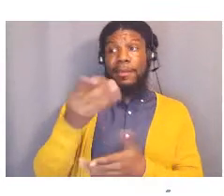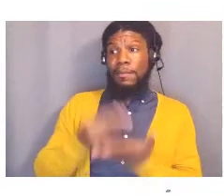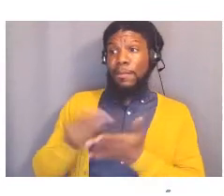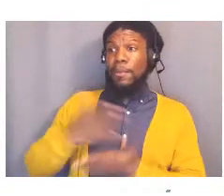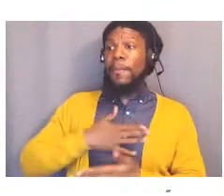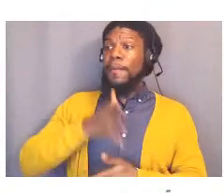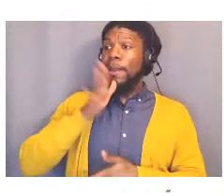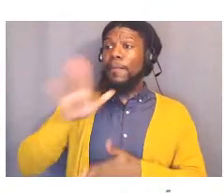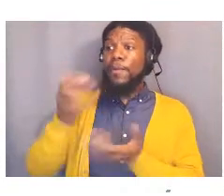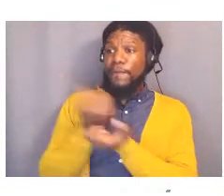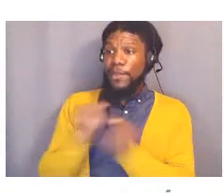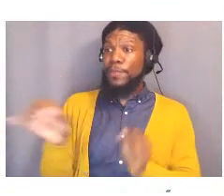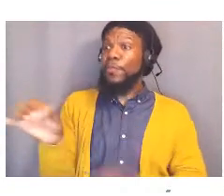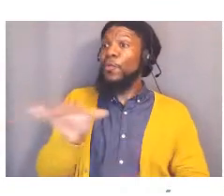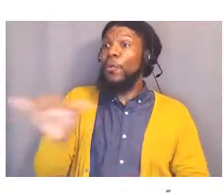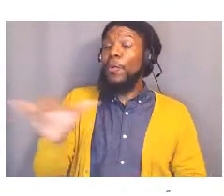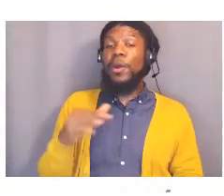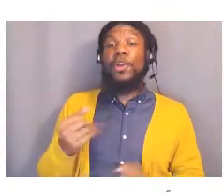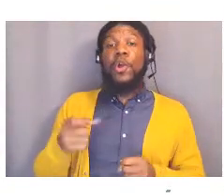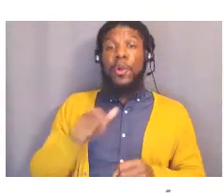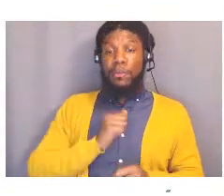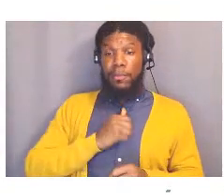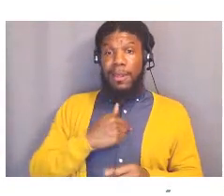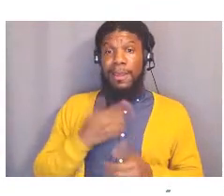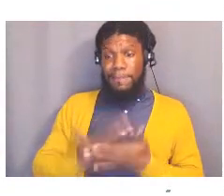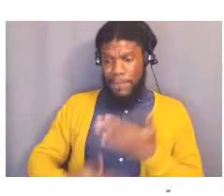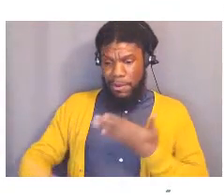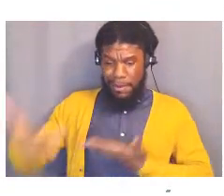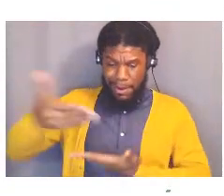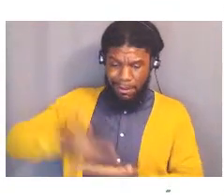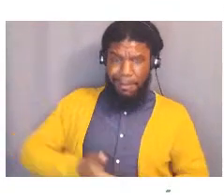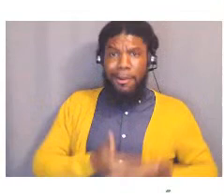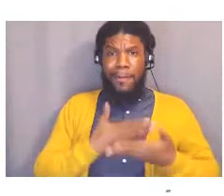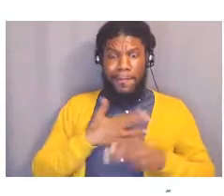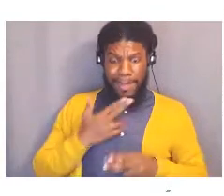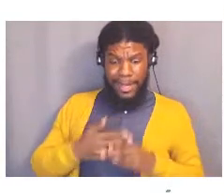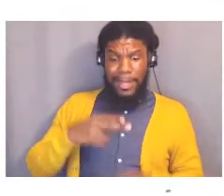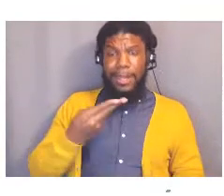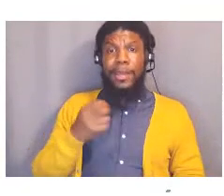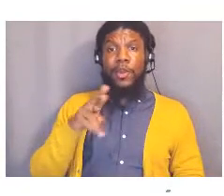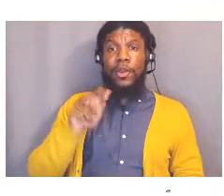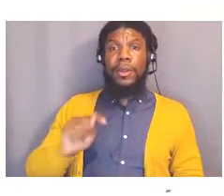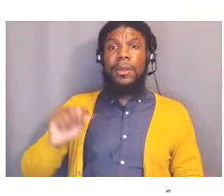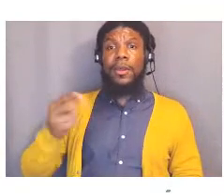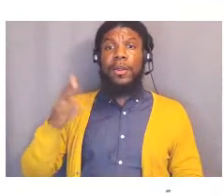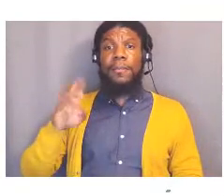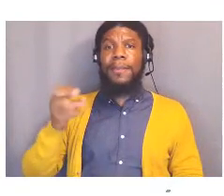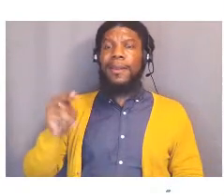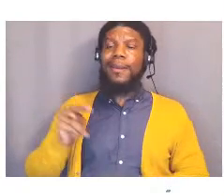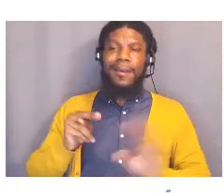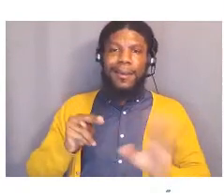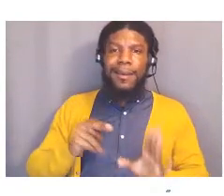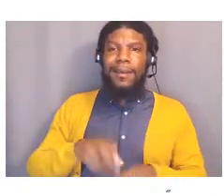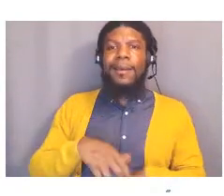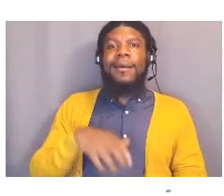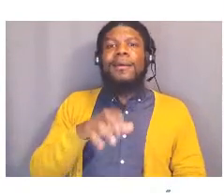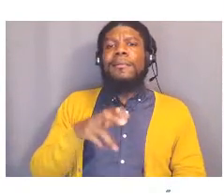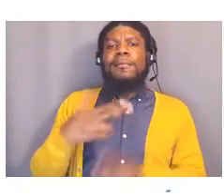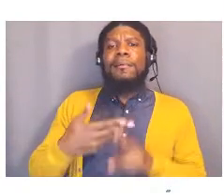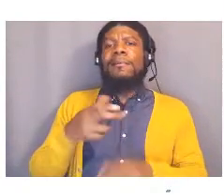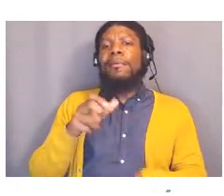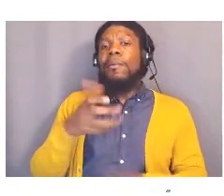too. Well, when I was born, my name wasn't Harriet Tubman, no sir. My name was Araminta